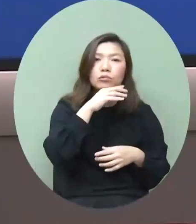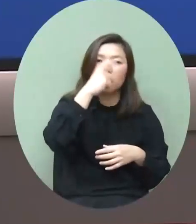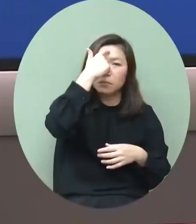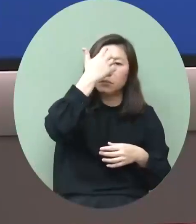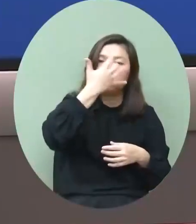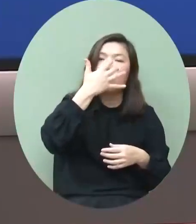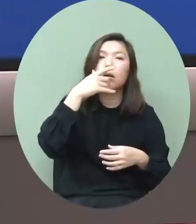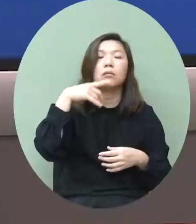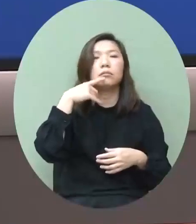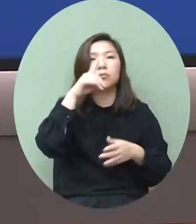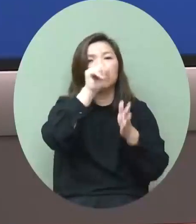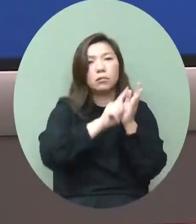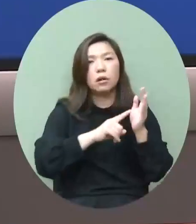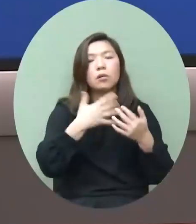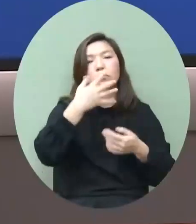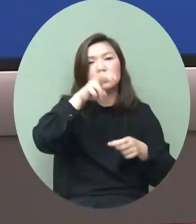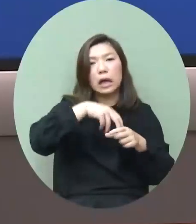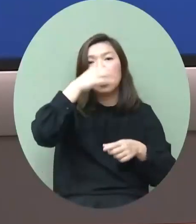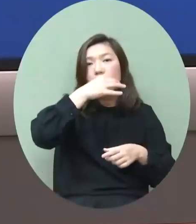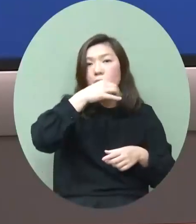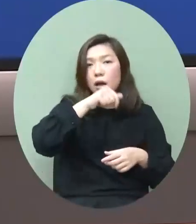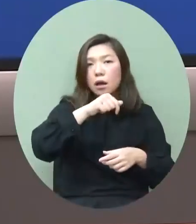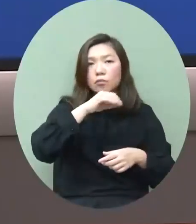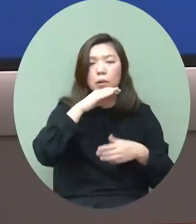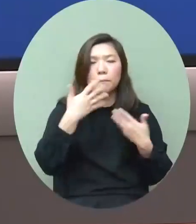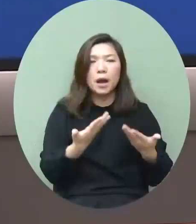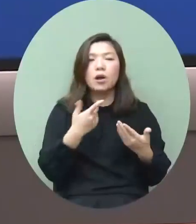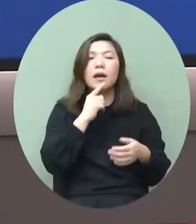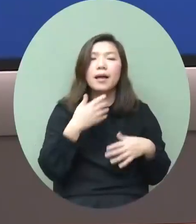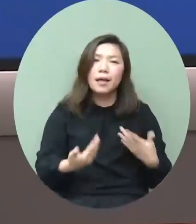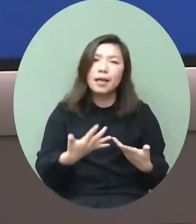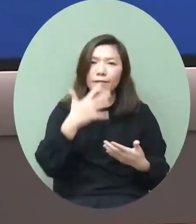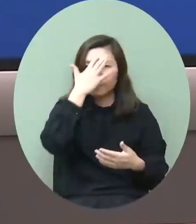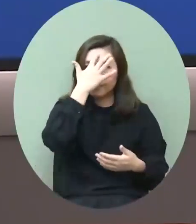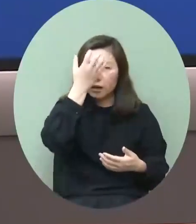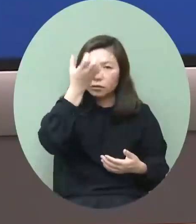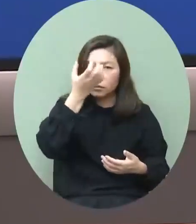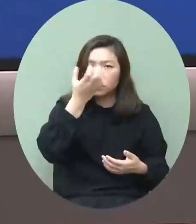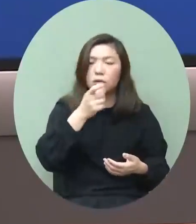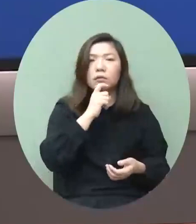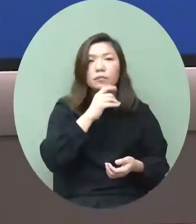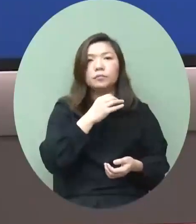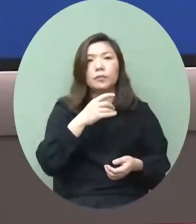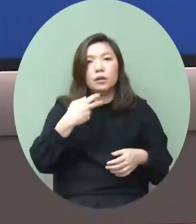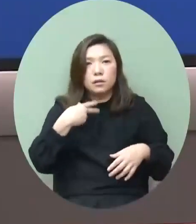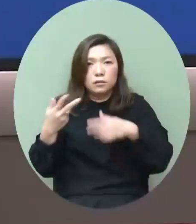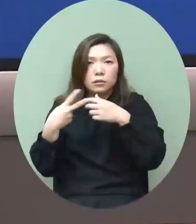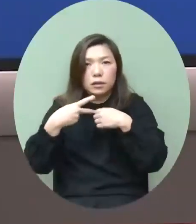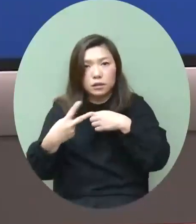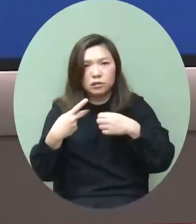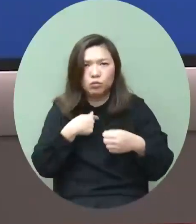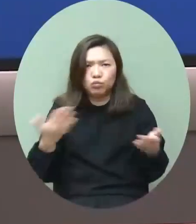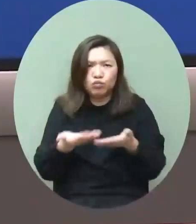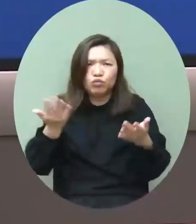if they have mild fever Second mission is to continue to encourage vaccination especially